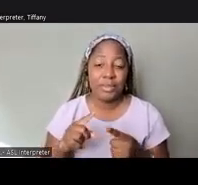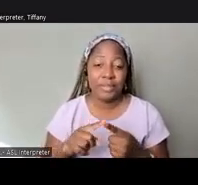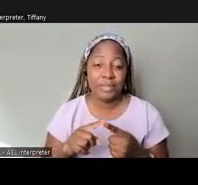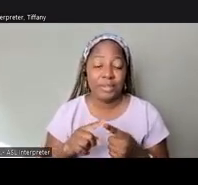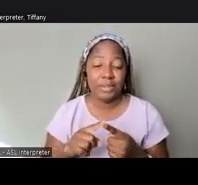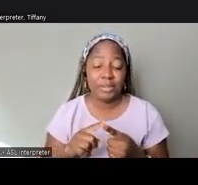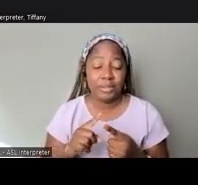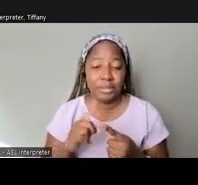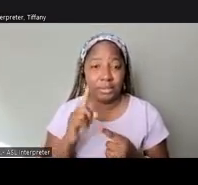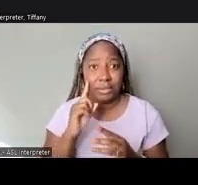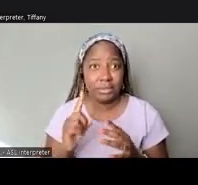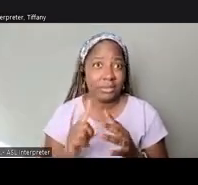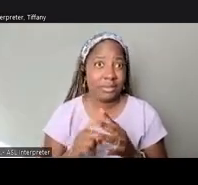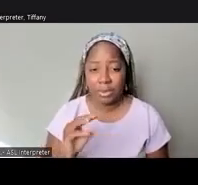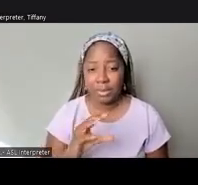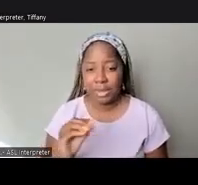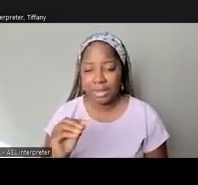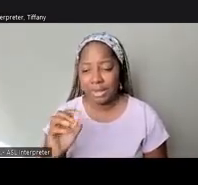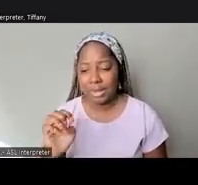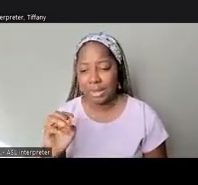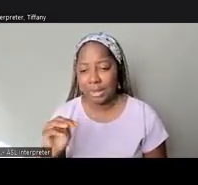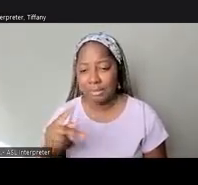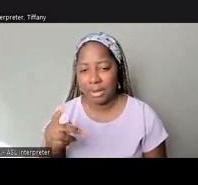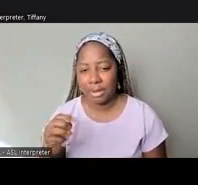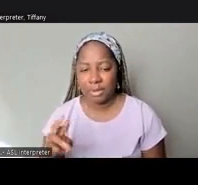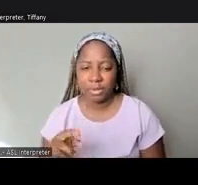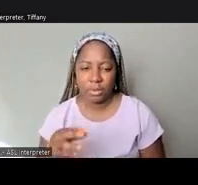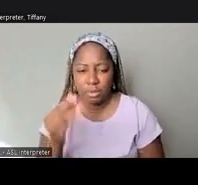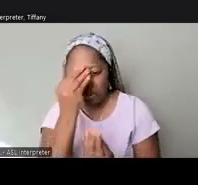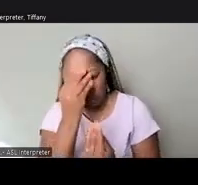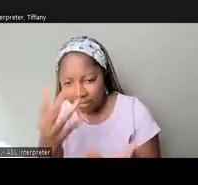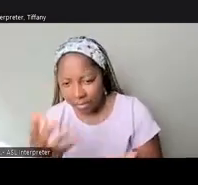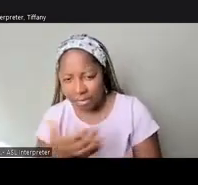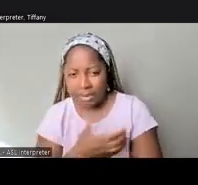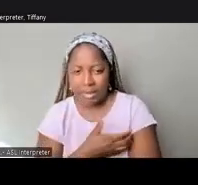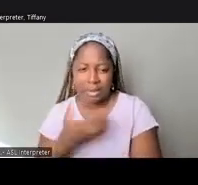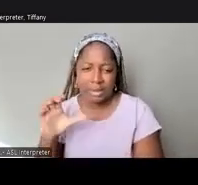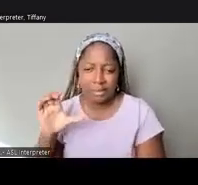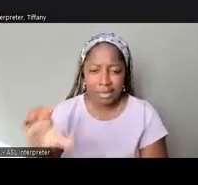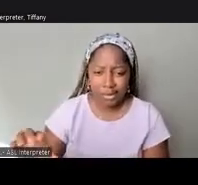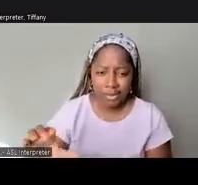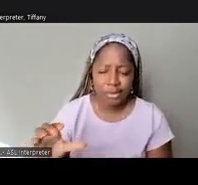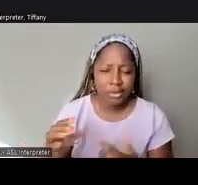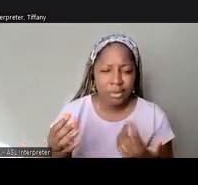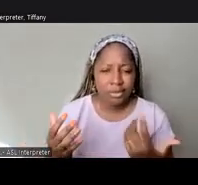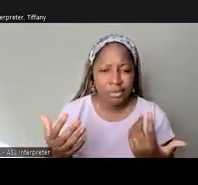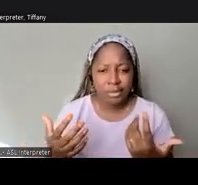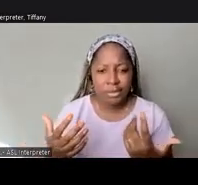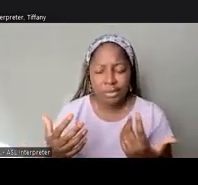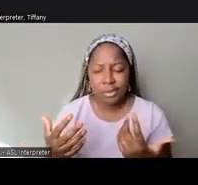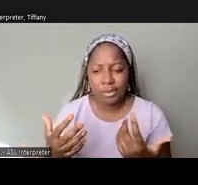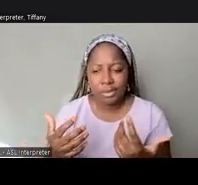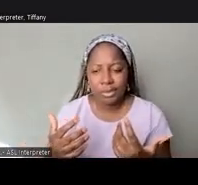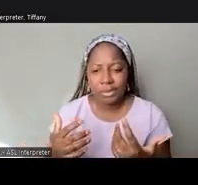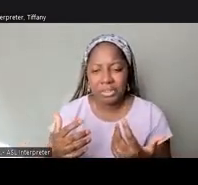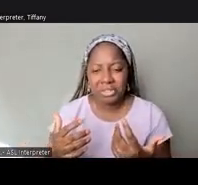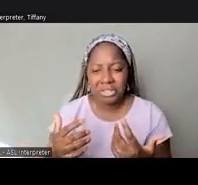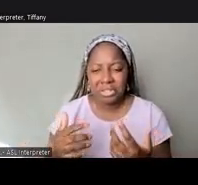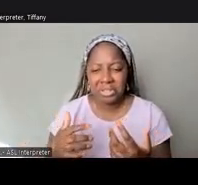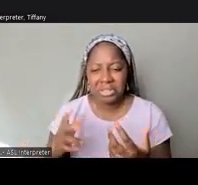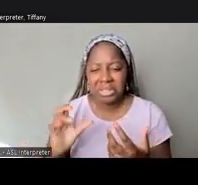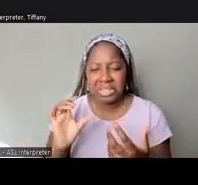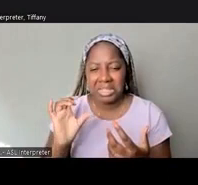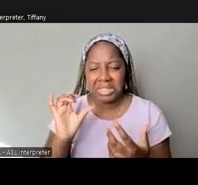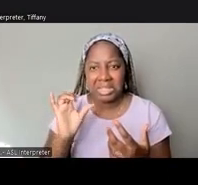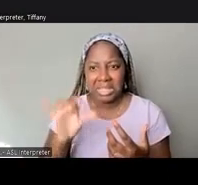is inform and empower. I'm really grateful for this training because I was able to sort of like scope back